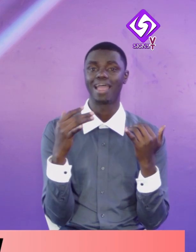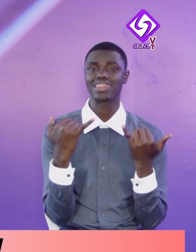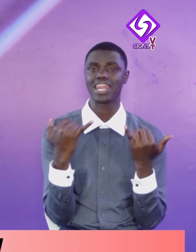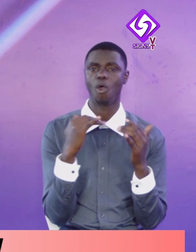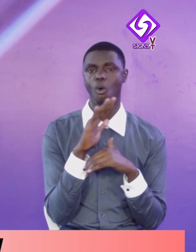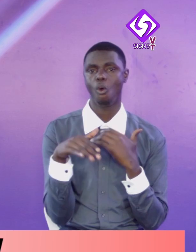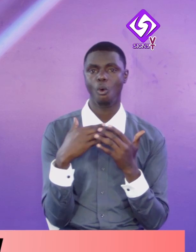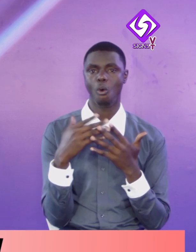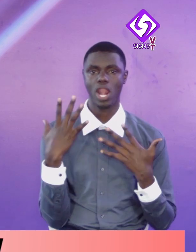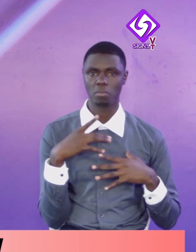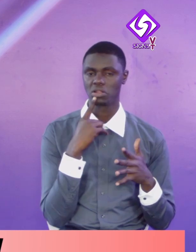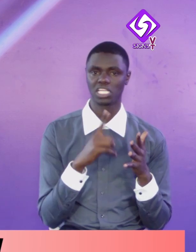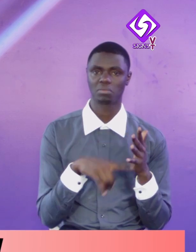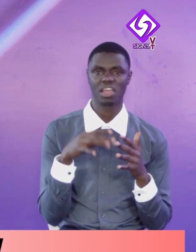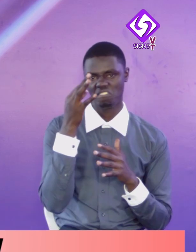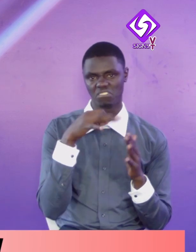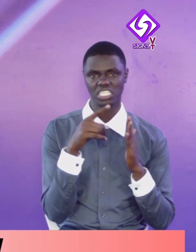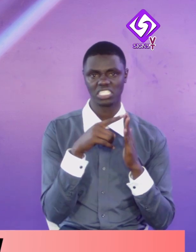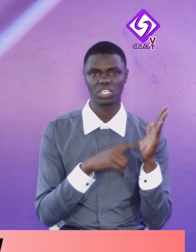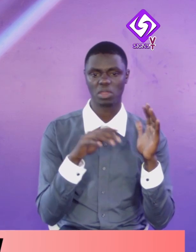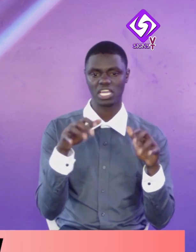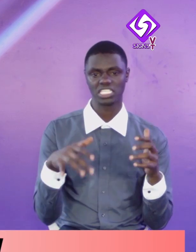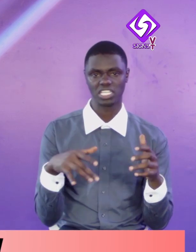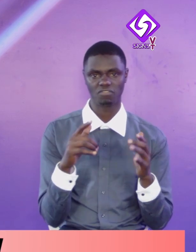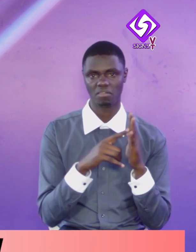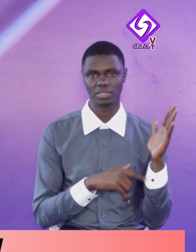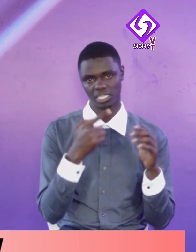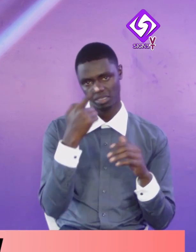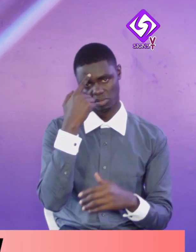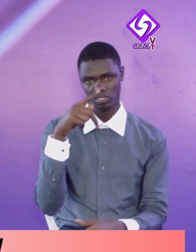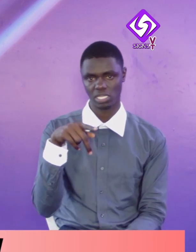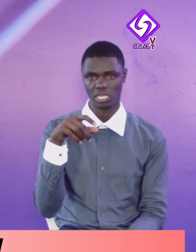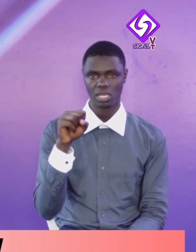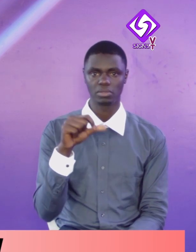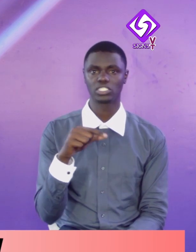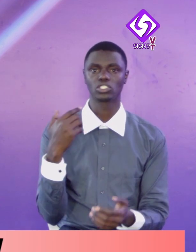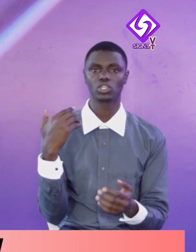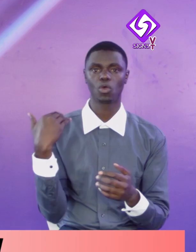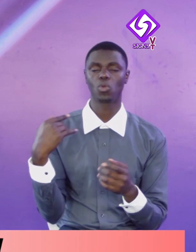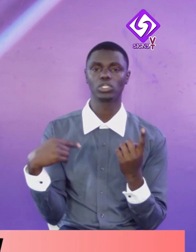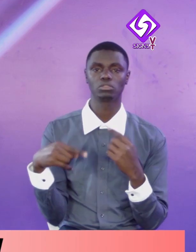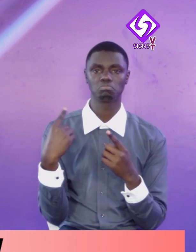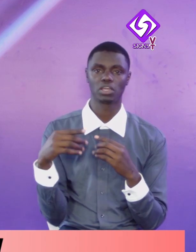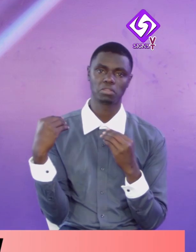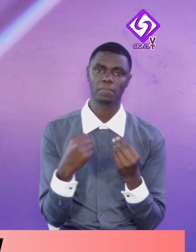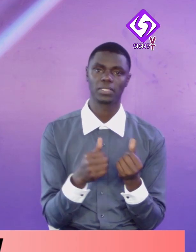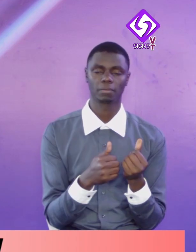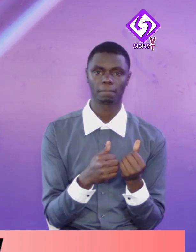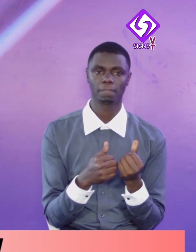that the France League 1 is the Farmers League because PSG always takes it. Now after beating